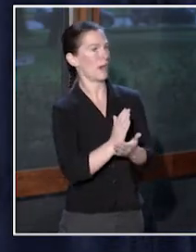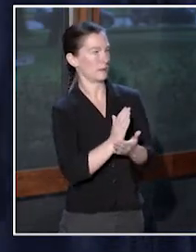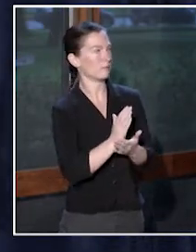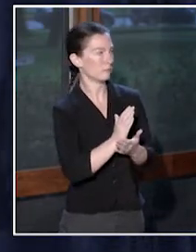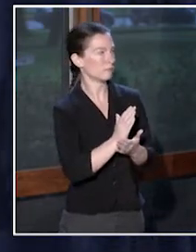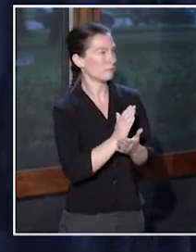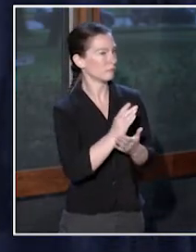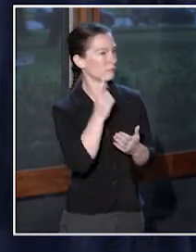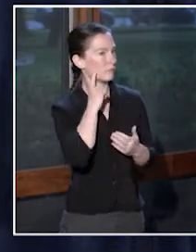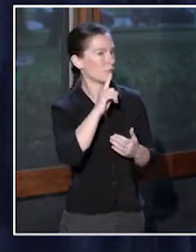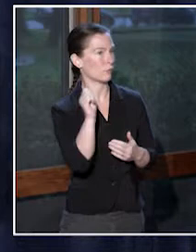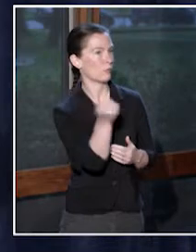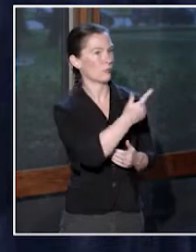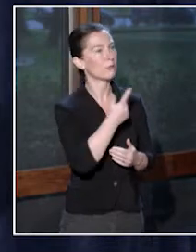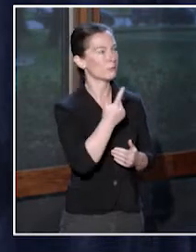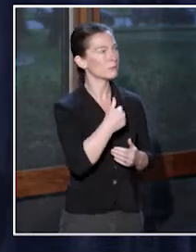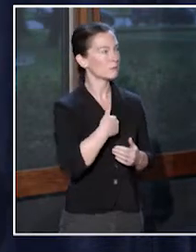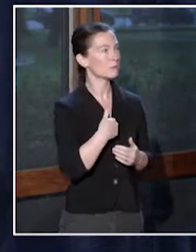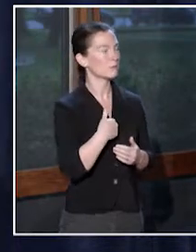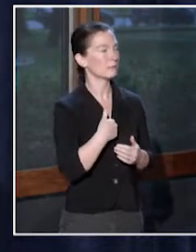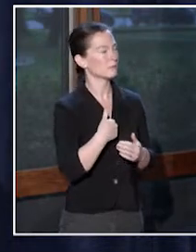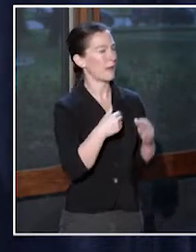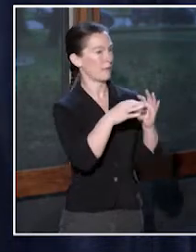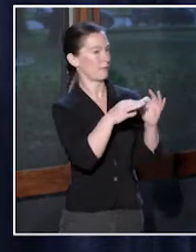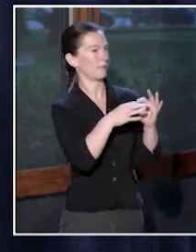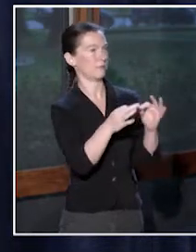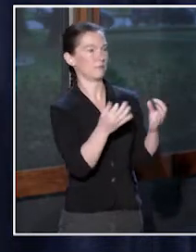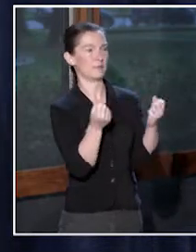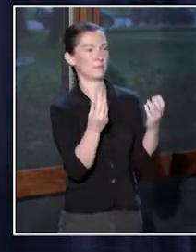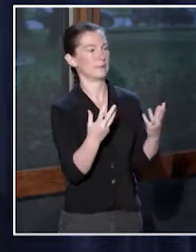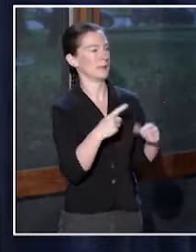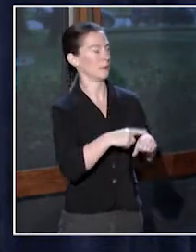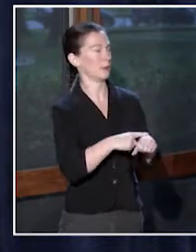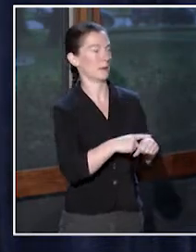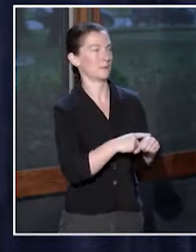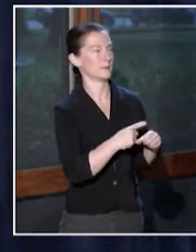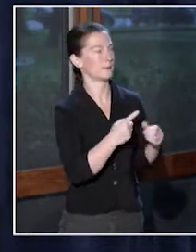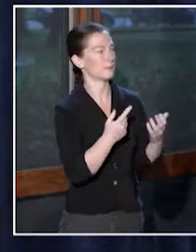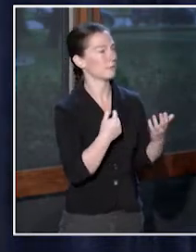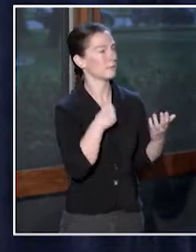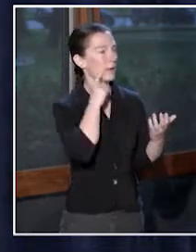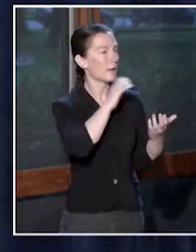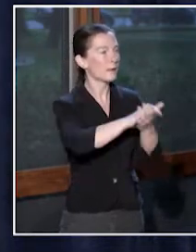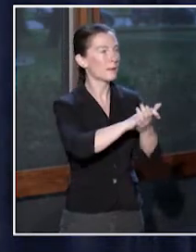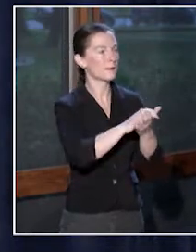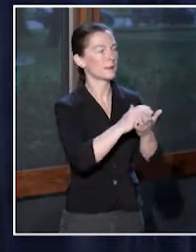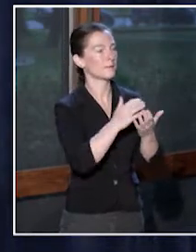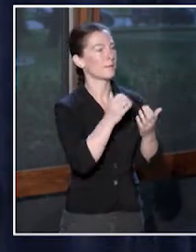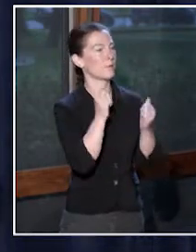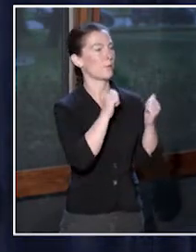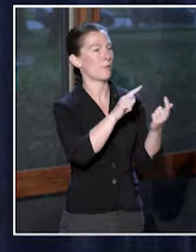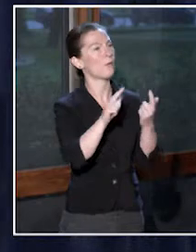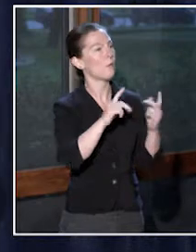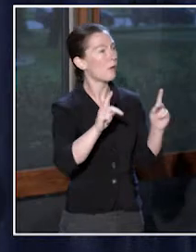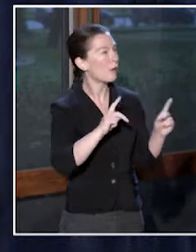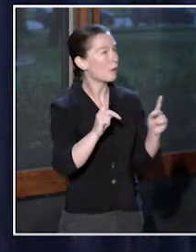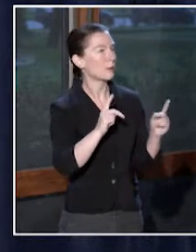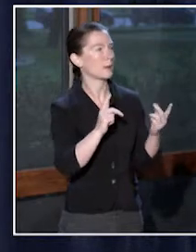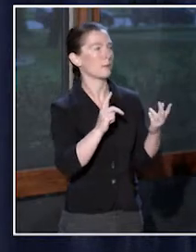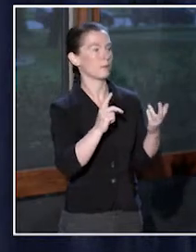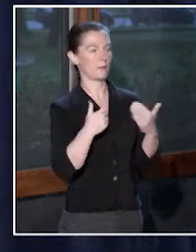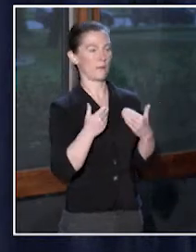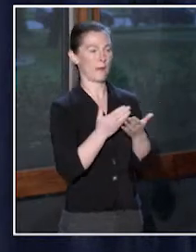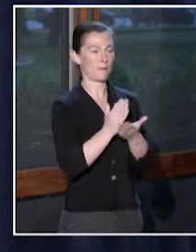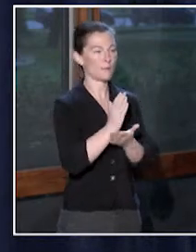time again. I believe everybody deserves a warm and dry and safe